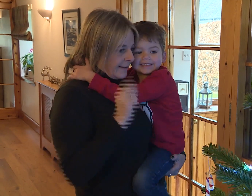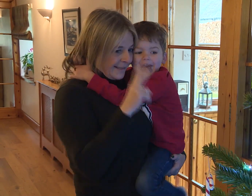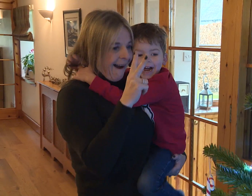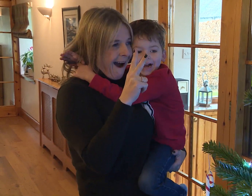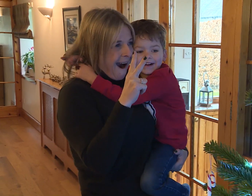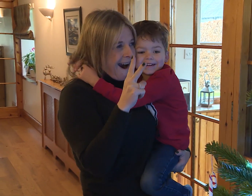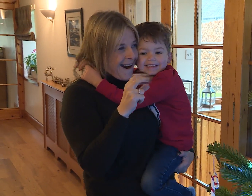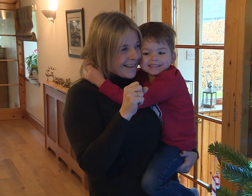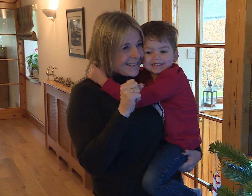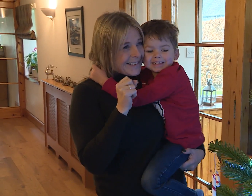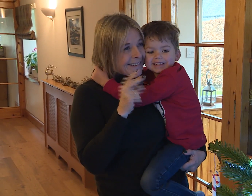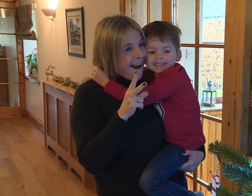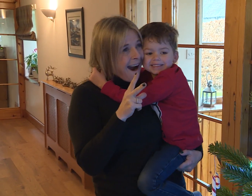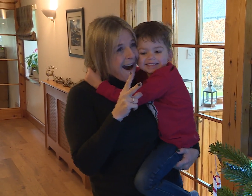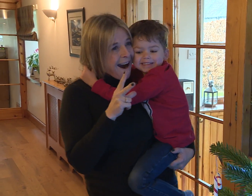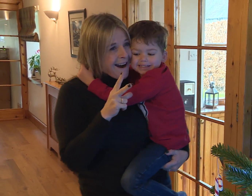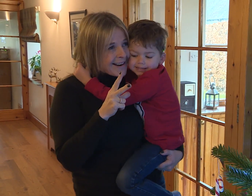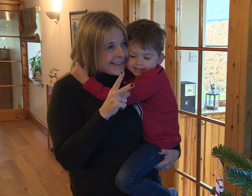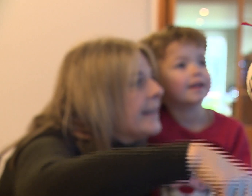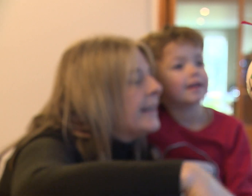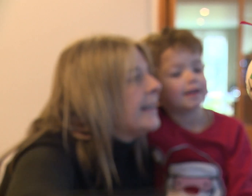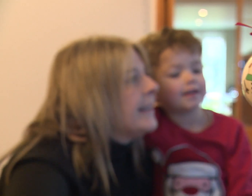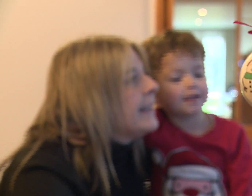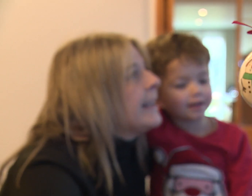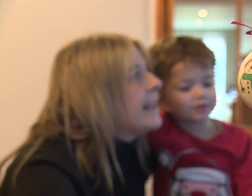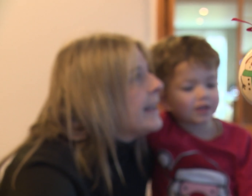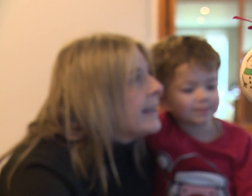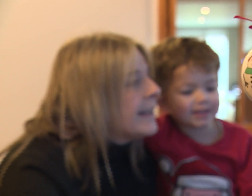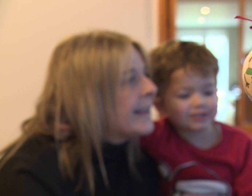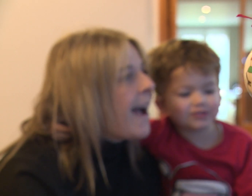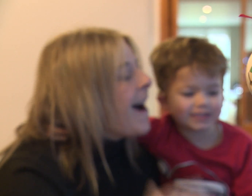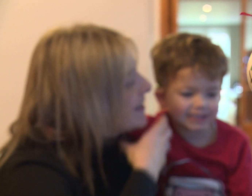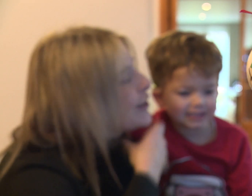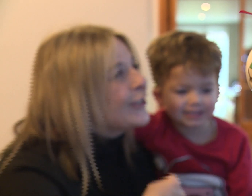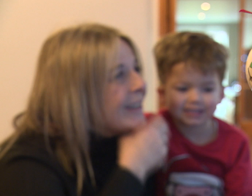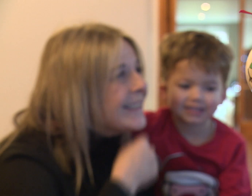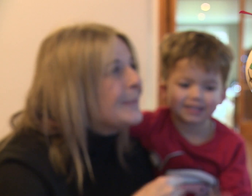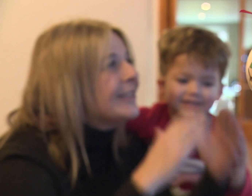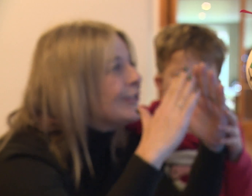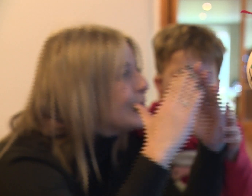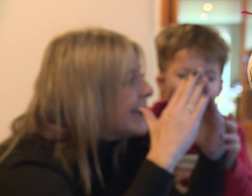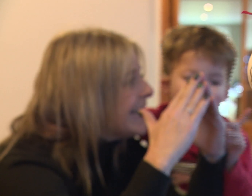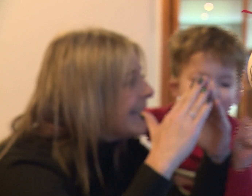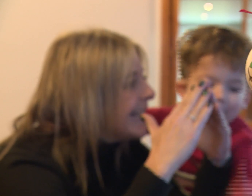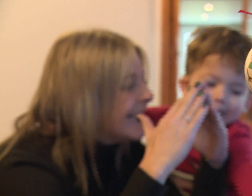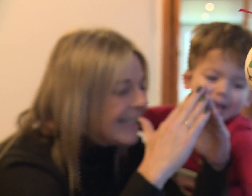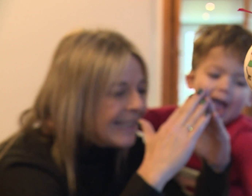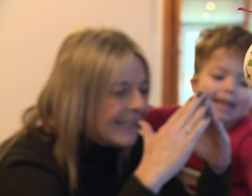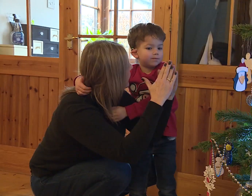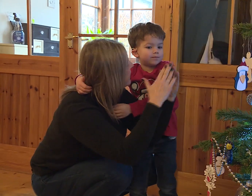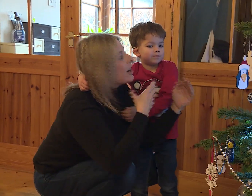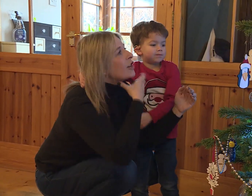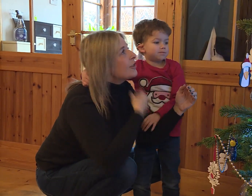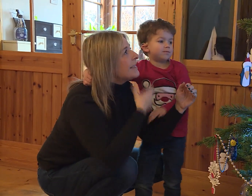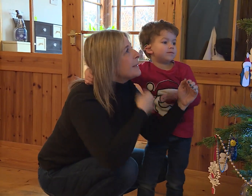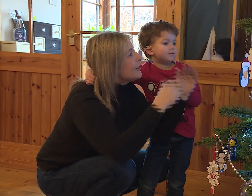A star! Where's the star? It's a really lonely journey when you have that diagnosis. What's